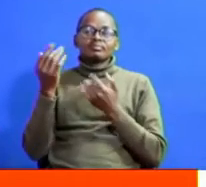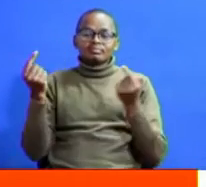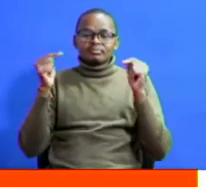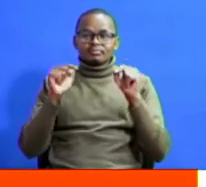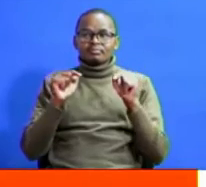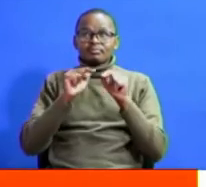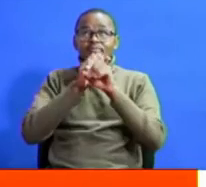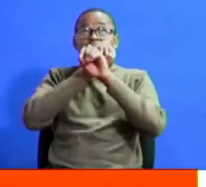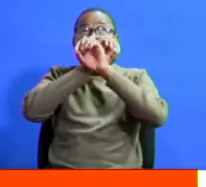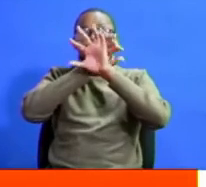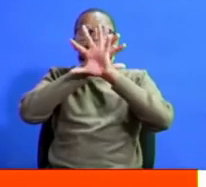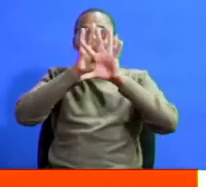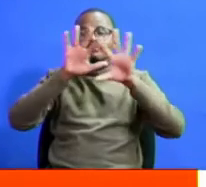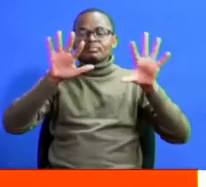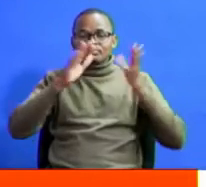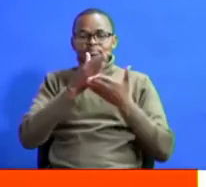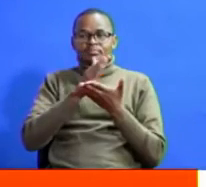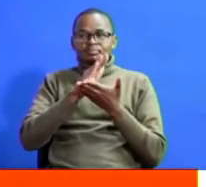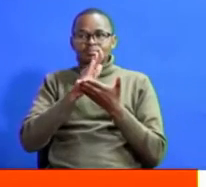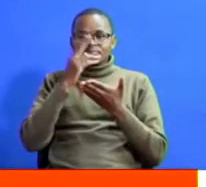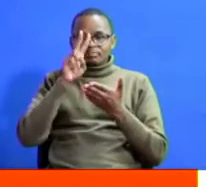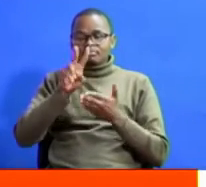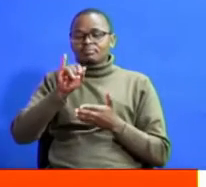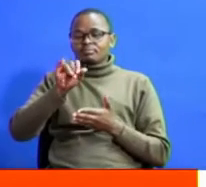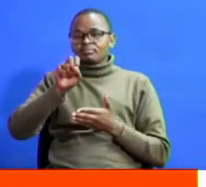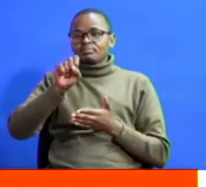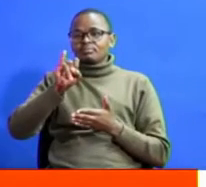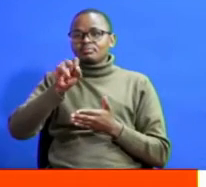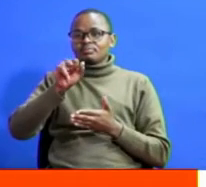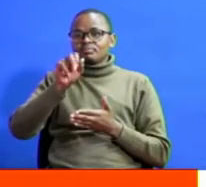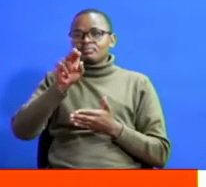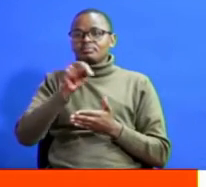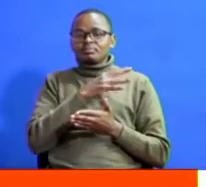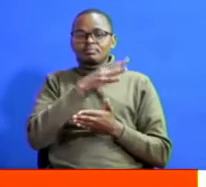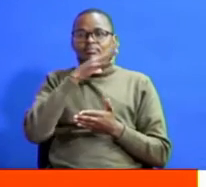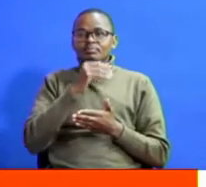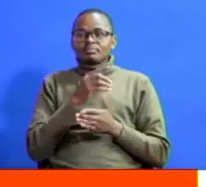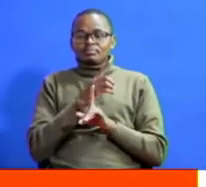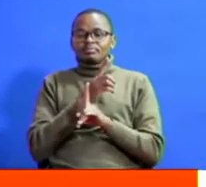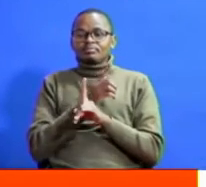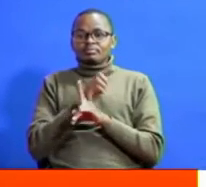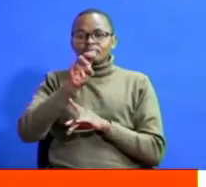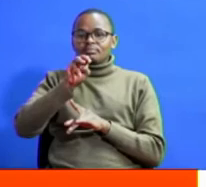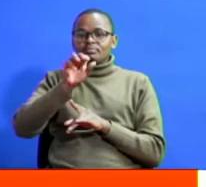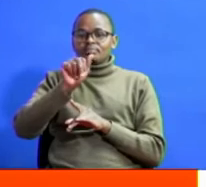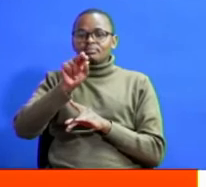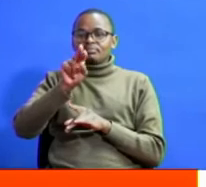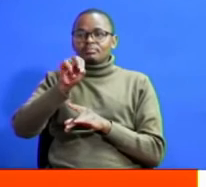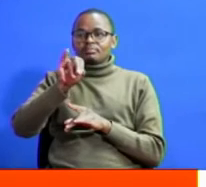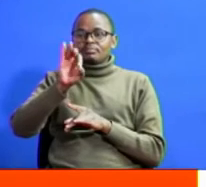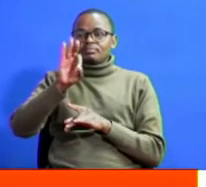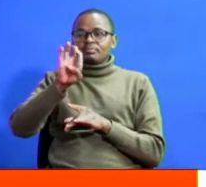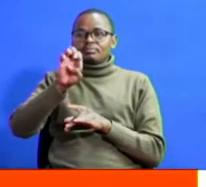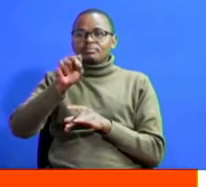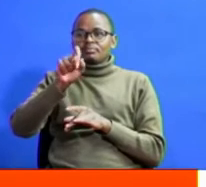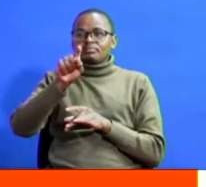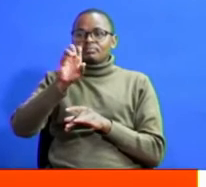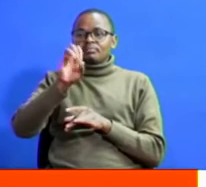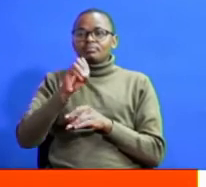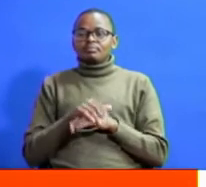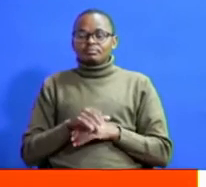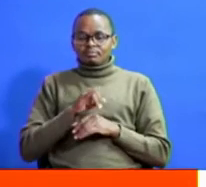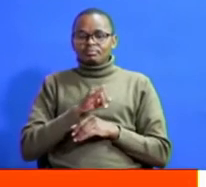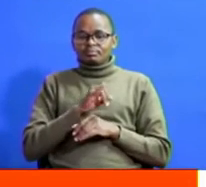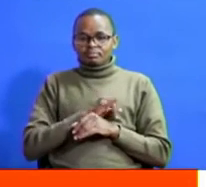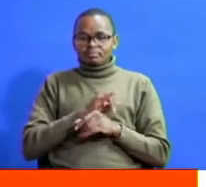out vibrantly, mm-hmm. to share his vision for the country, mm-hmm. and to defend the manifesto that has come out. Mm-hmm. And I am